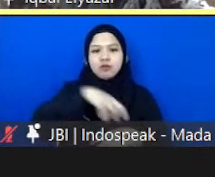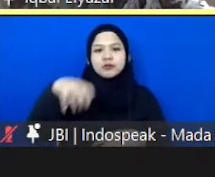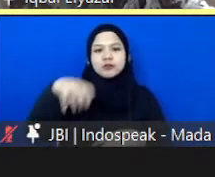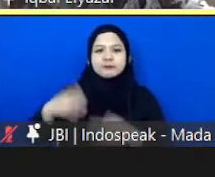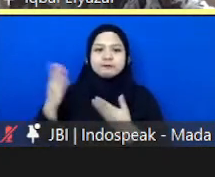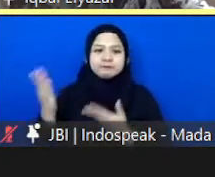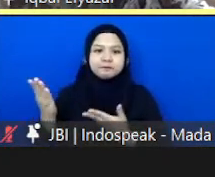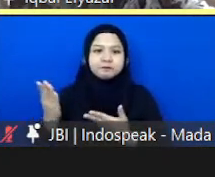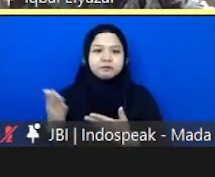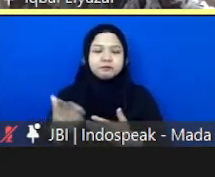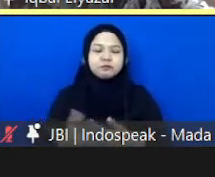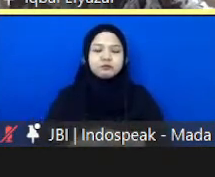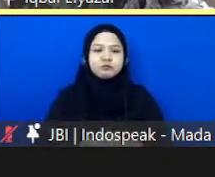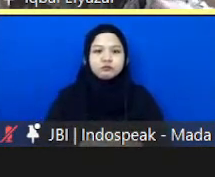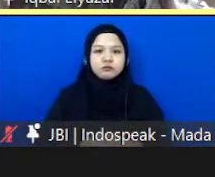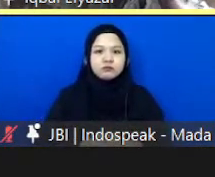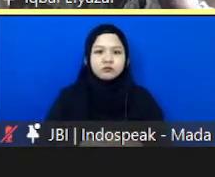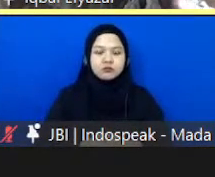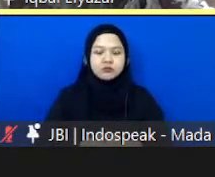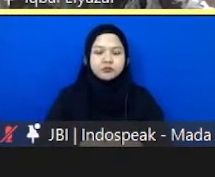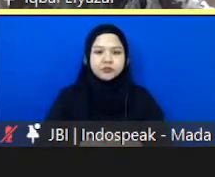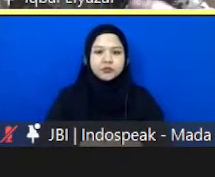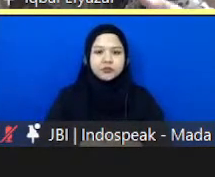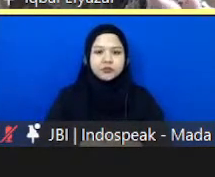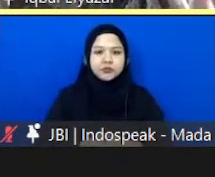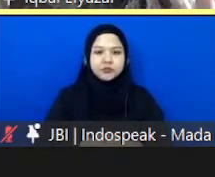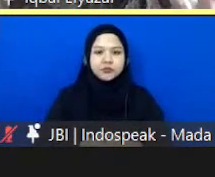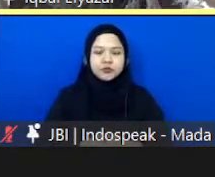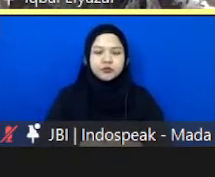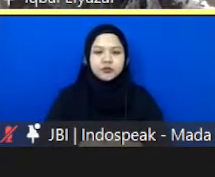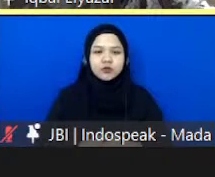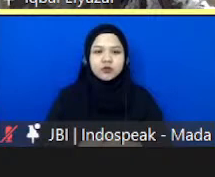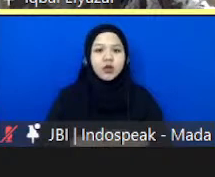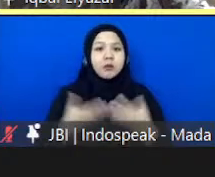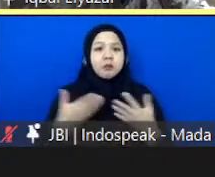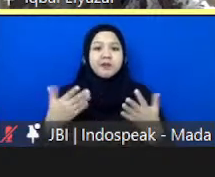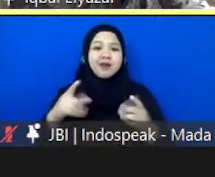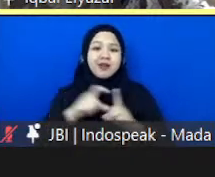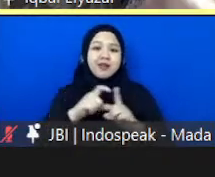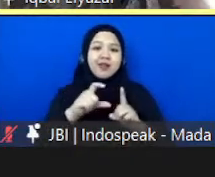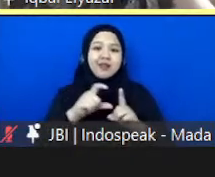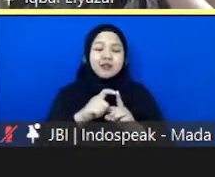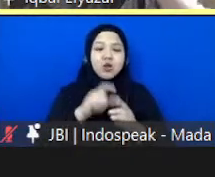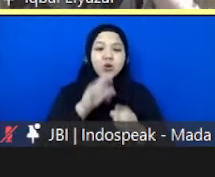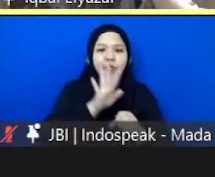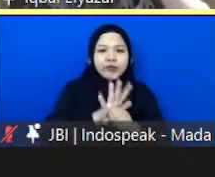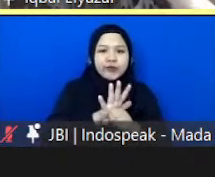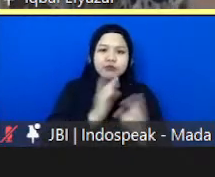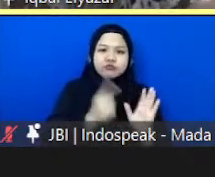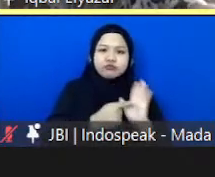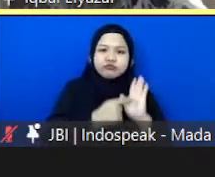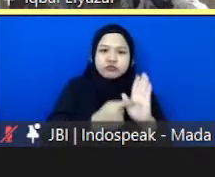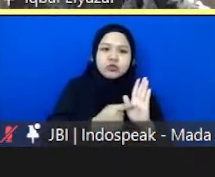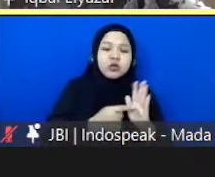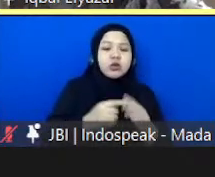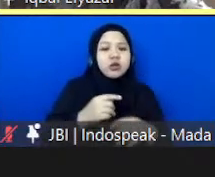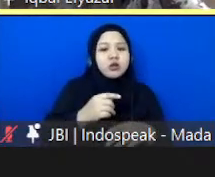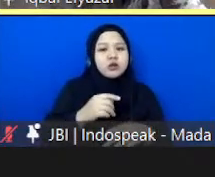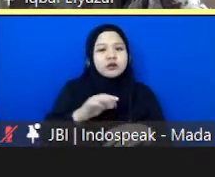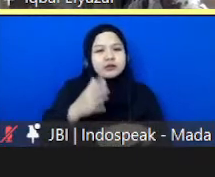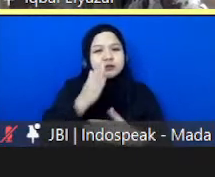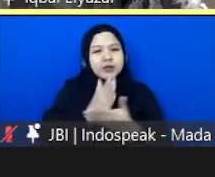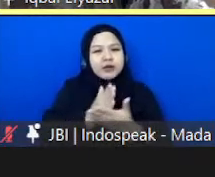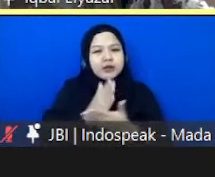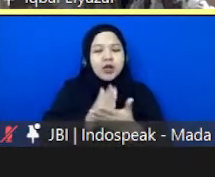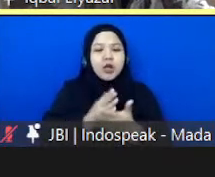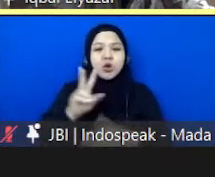And then we also at that time interested to see then how the COVID data presented. In the mid-year 2020, I think